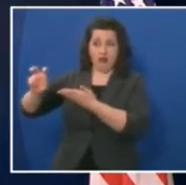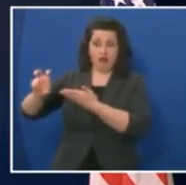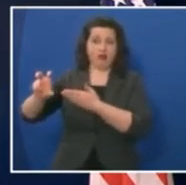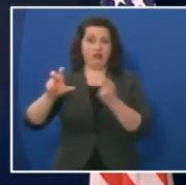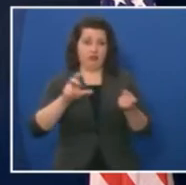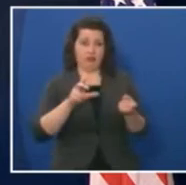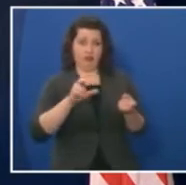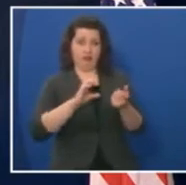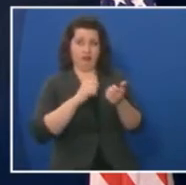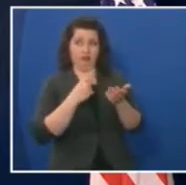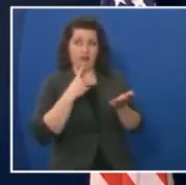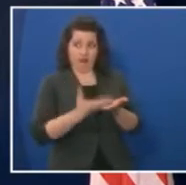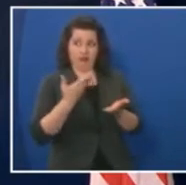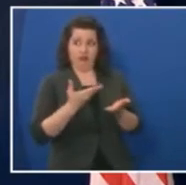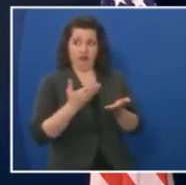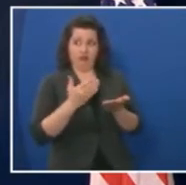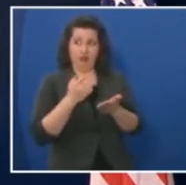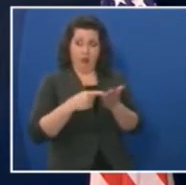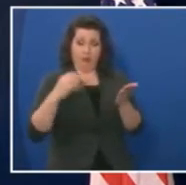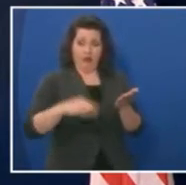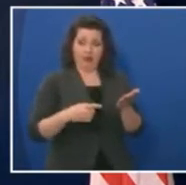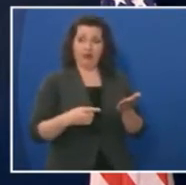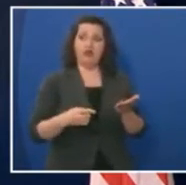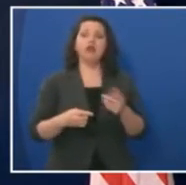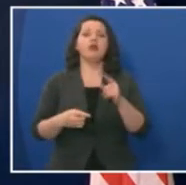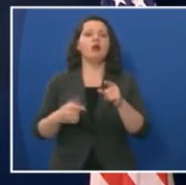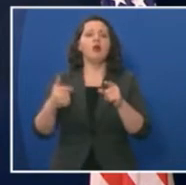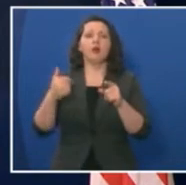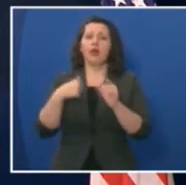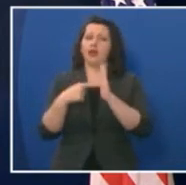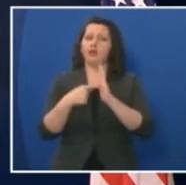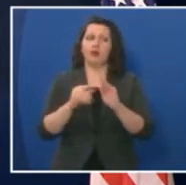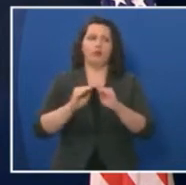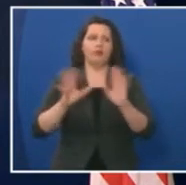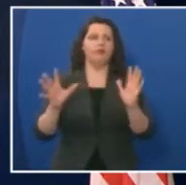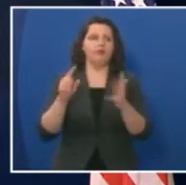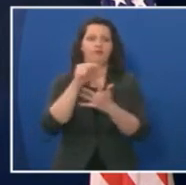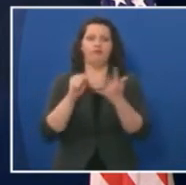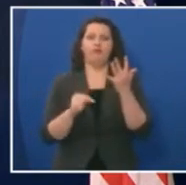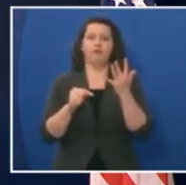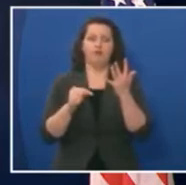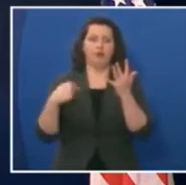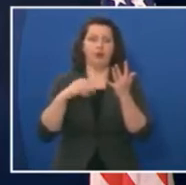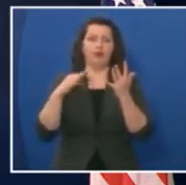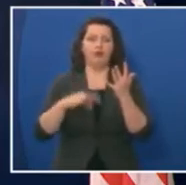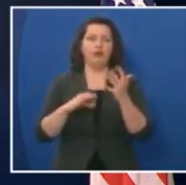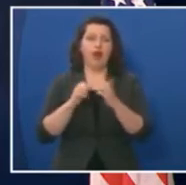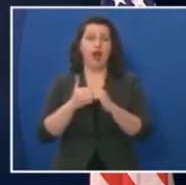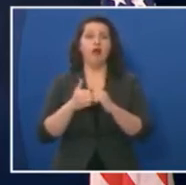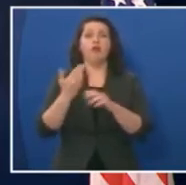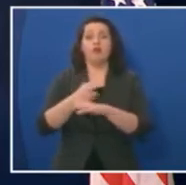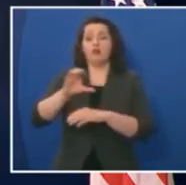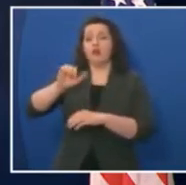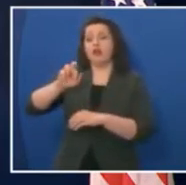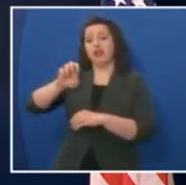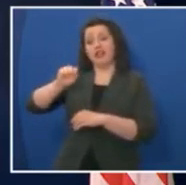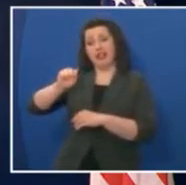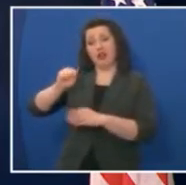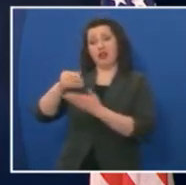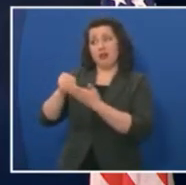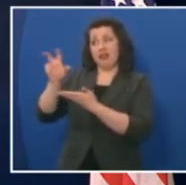out pretty significantly what that has brought us. And honestly, we've been able to utilize some of the CARES funding coming from the